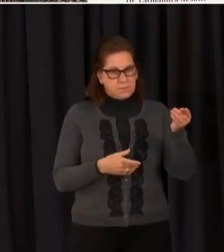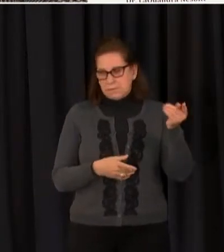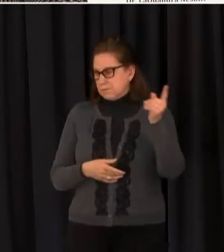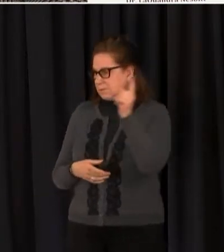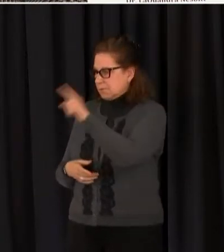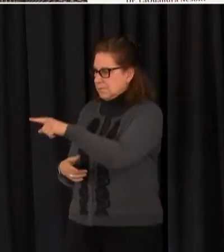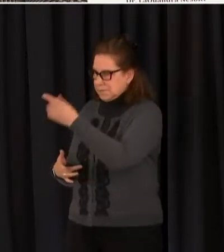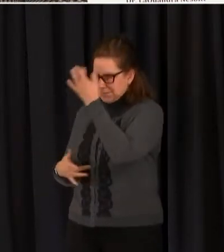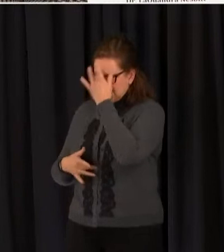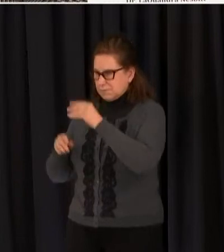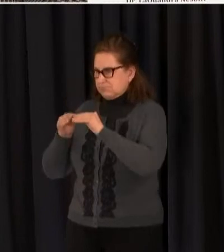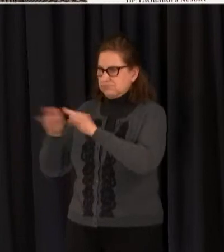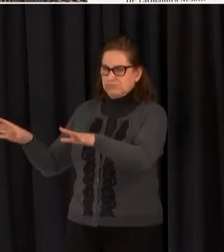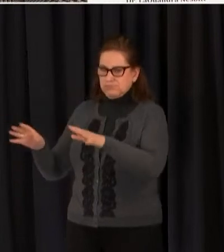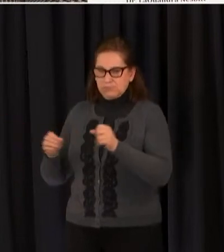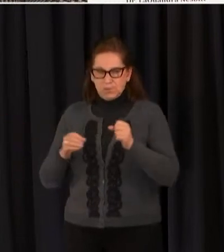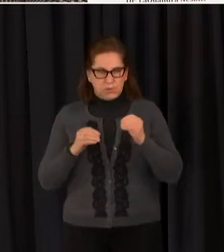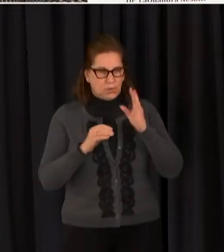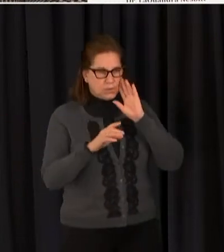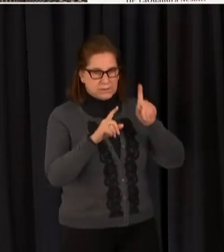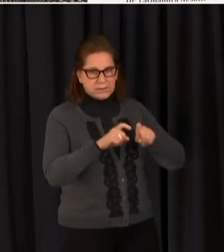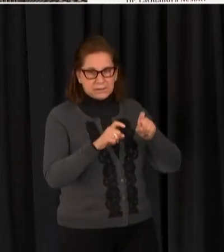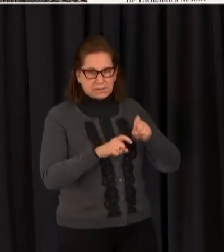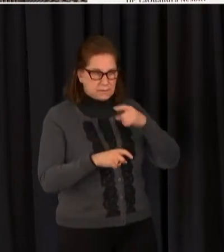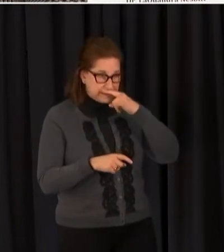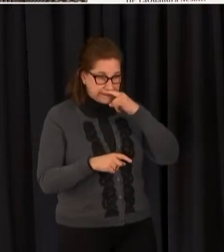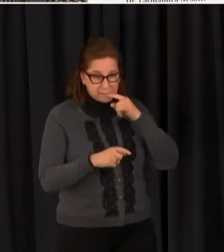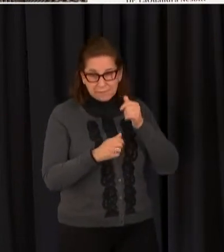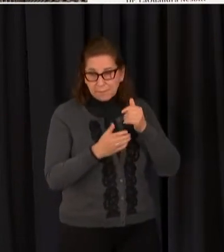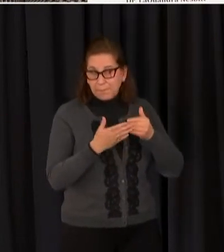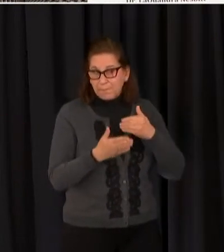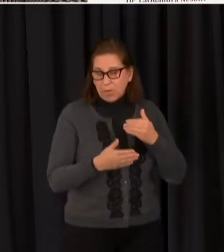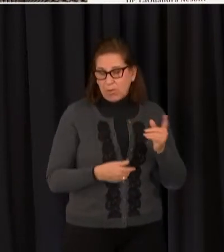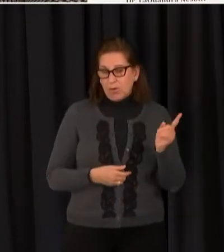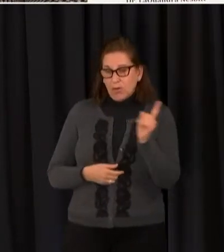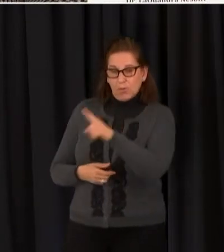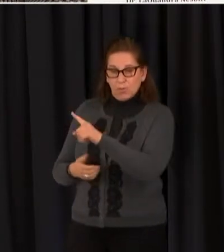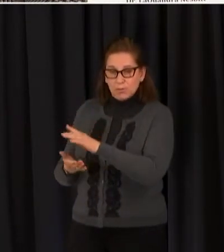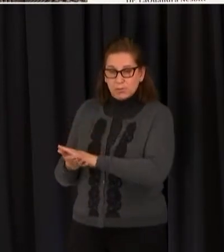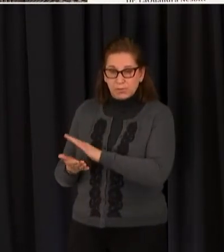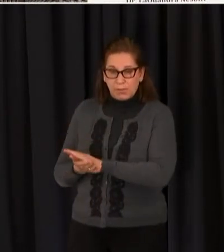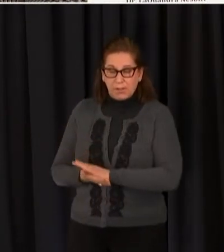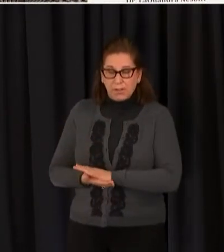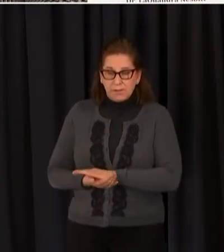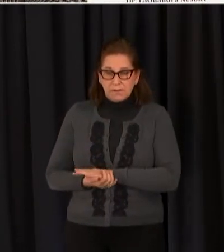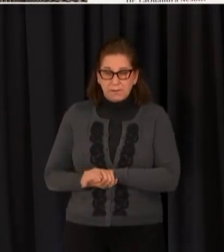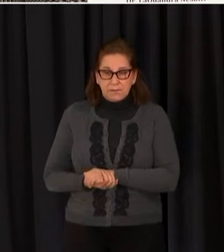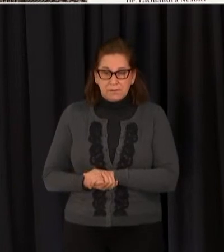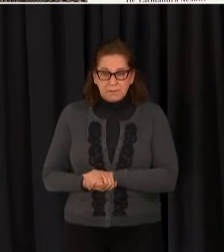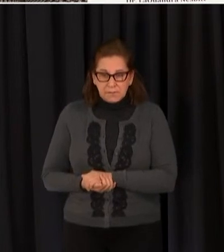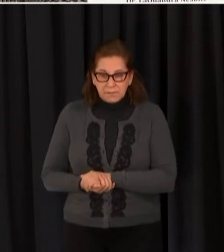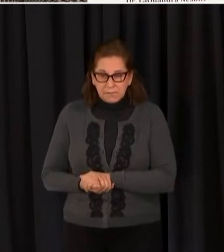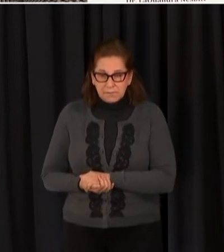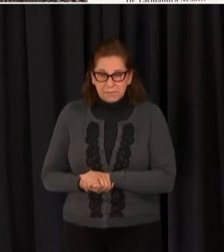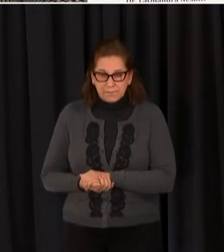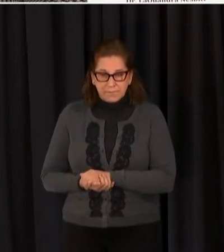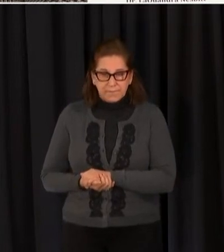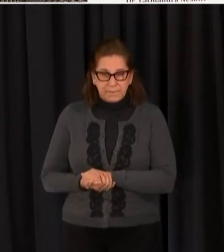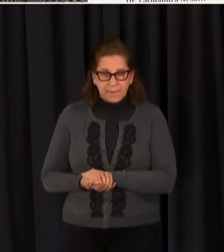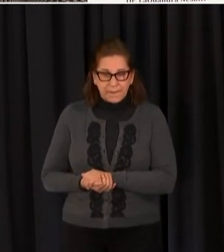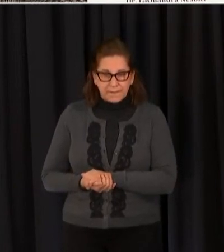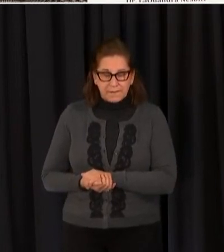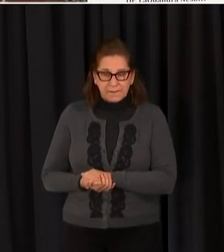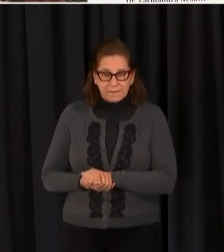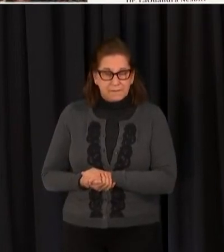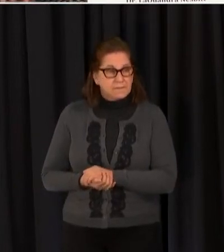lastly remind all of our school partners that you are required by DC regulation to report to DC Health within